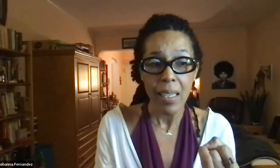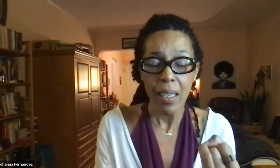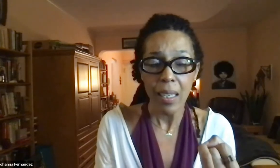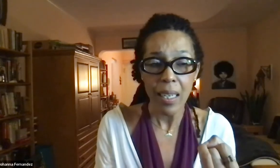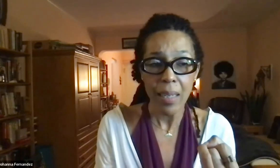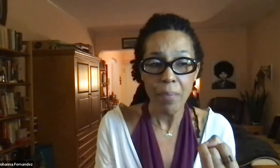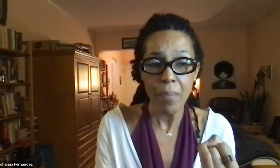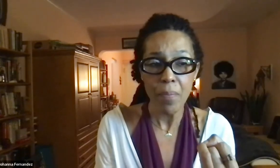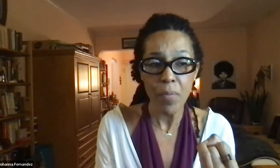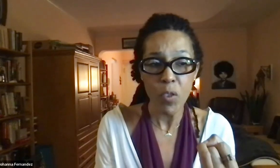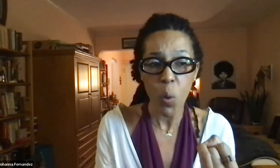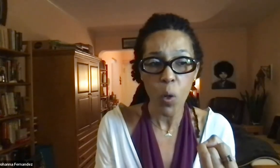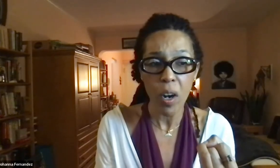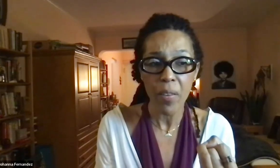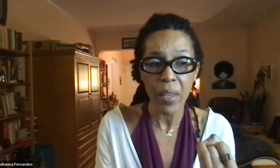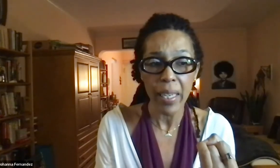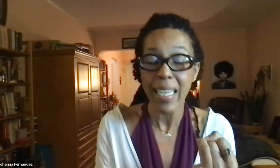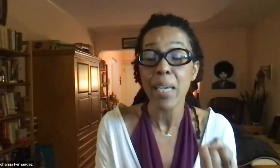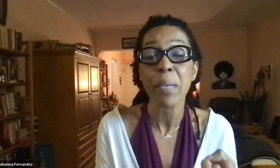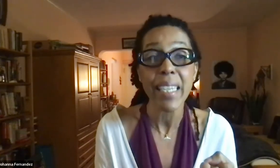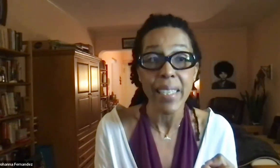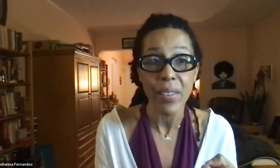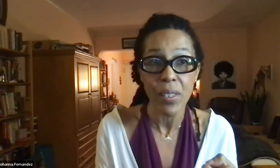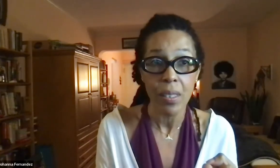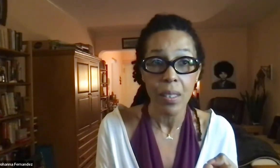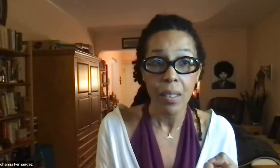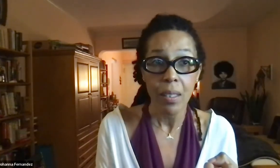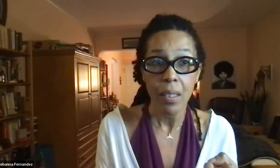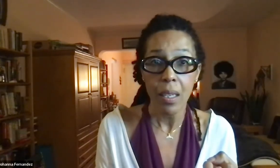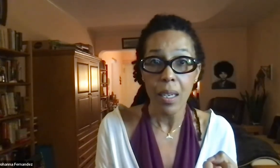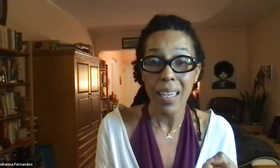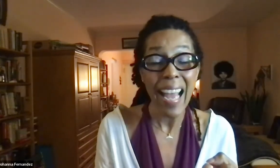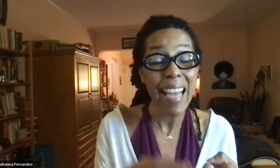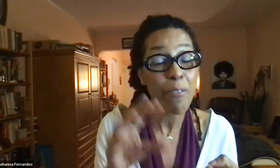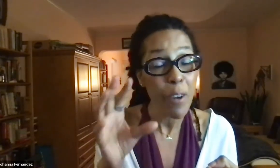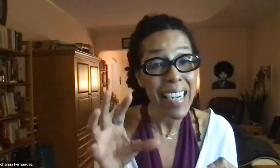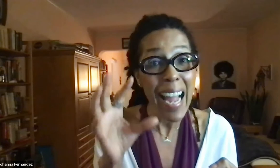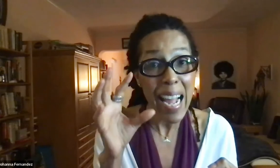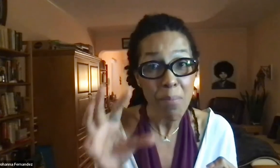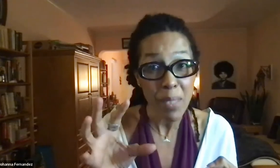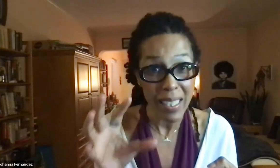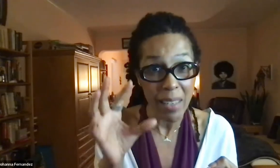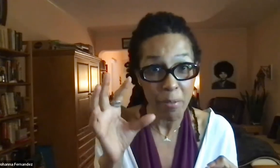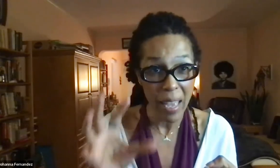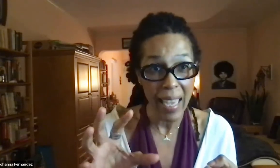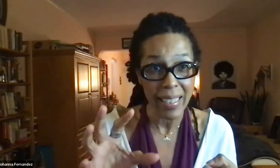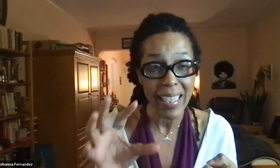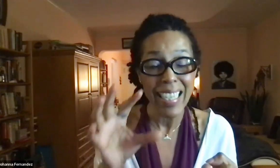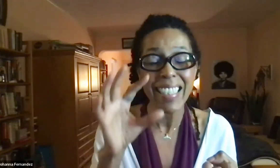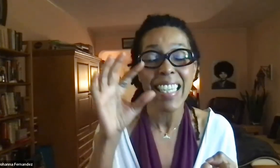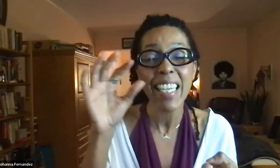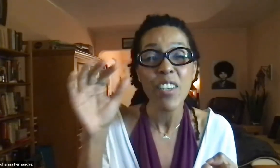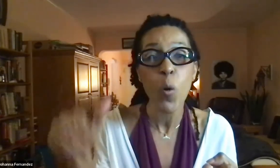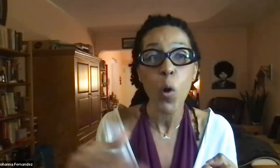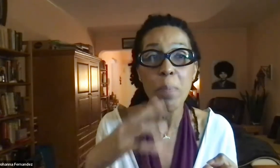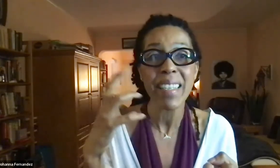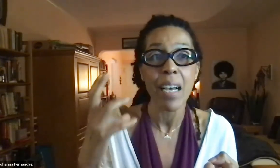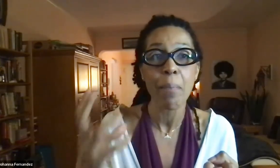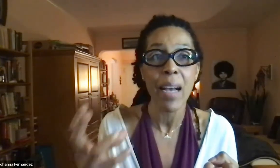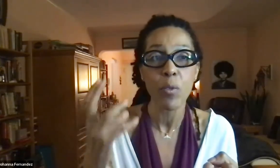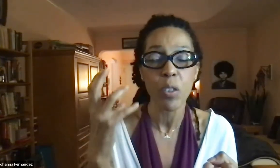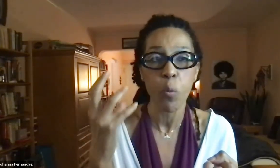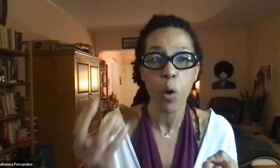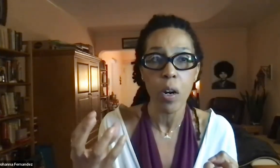race. So what are they? Diabetes. And Fred Hampton, in fact, did an